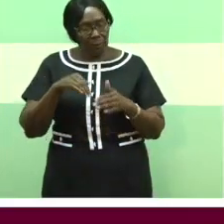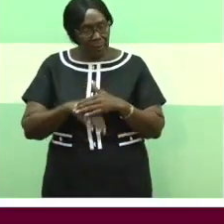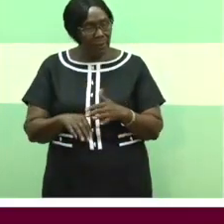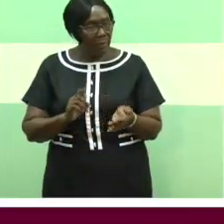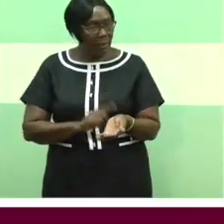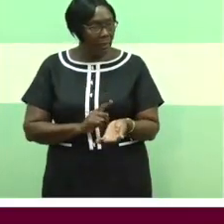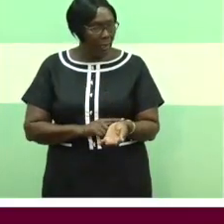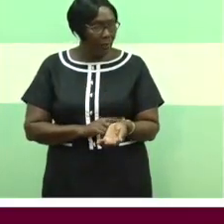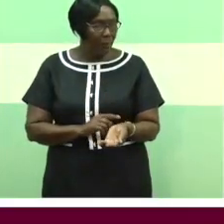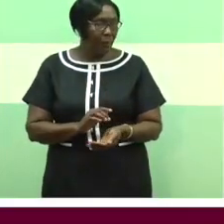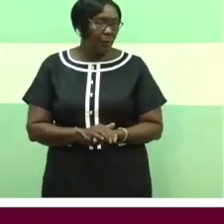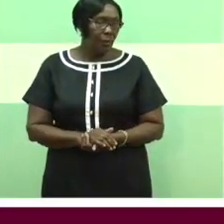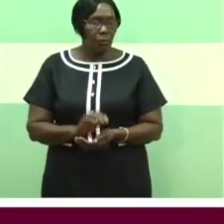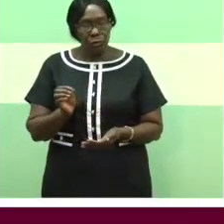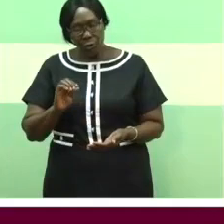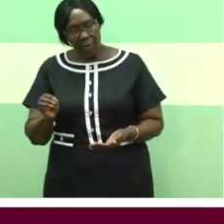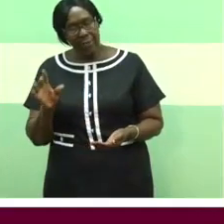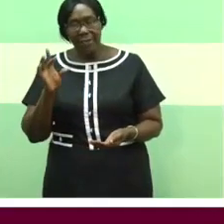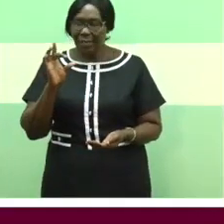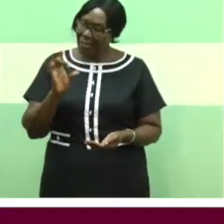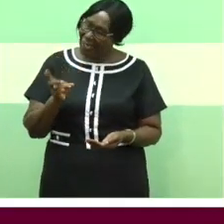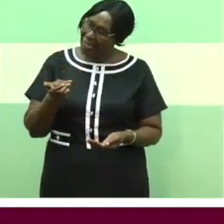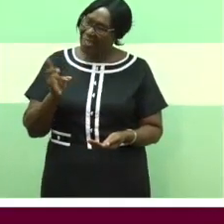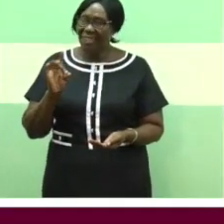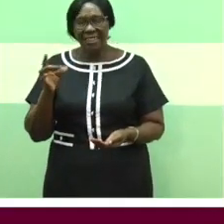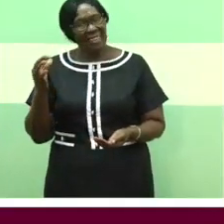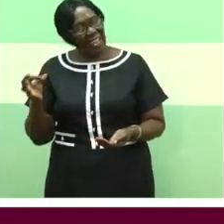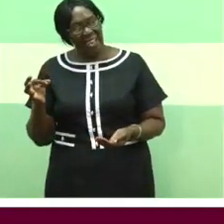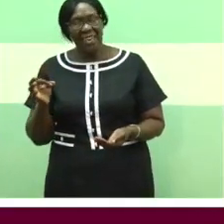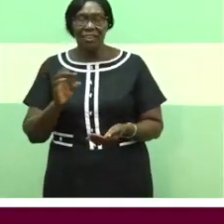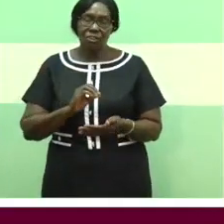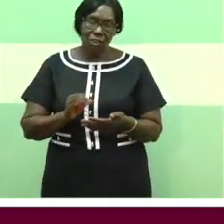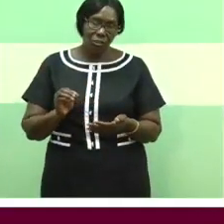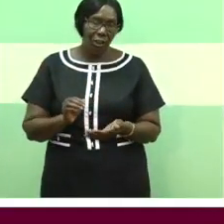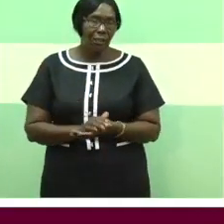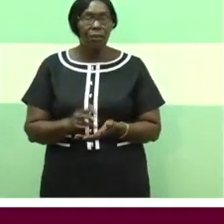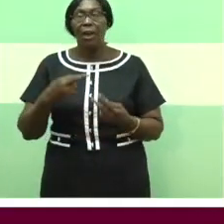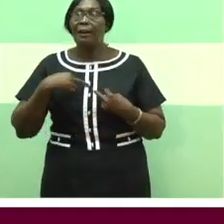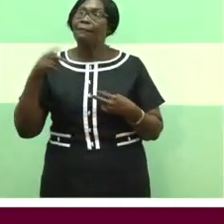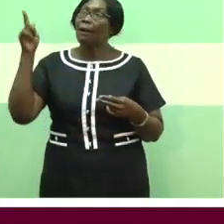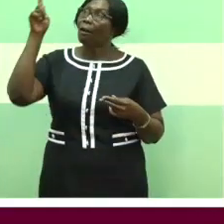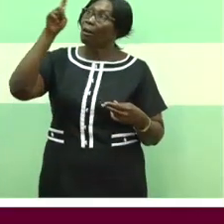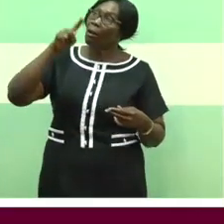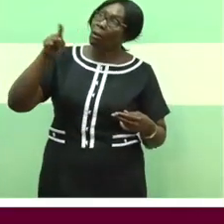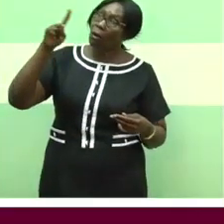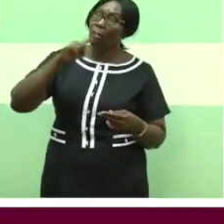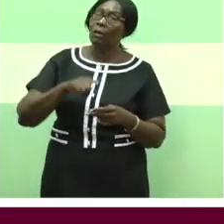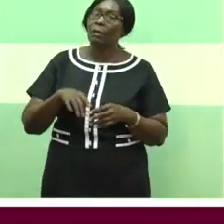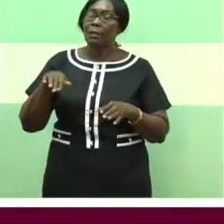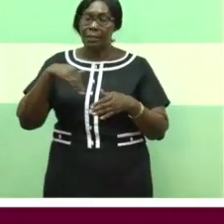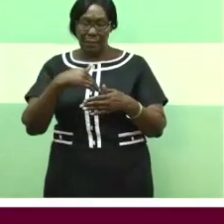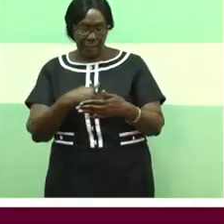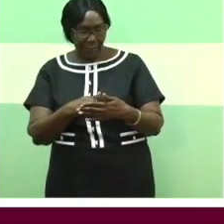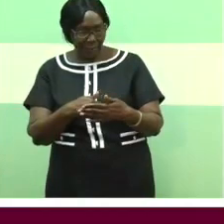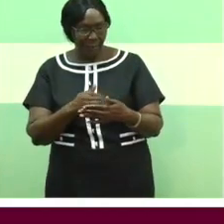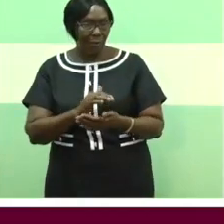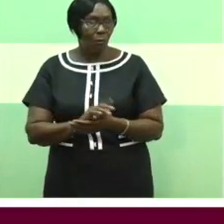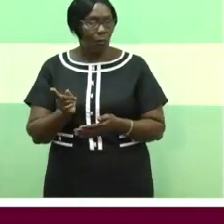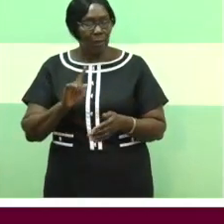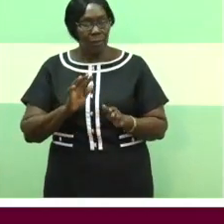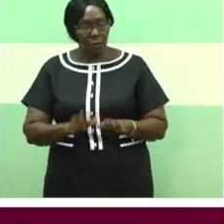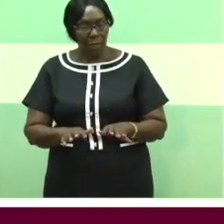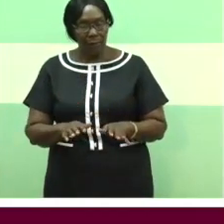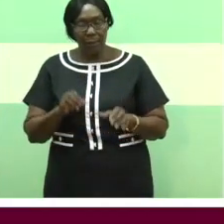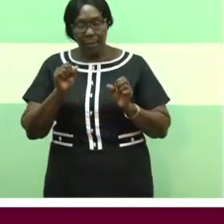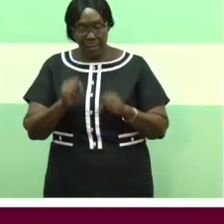time. You can just write it in 8 o'clock. 9 o'clock, or you can have an actual clock next to the schedule where the